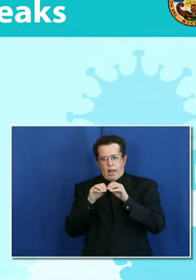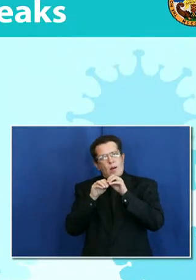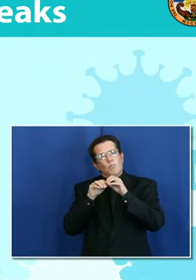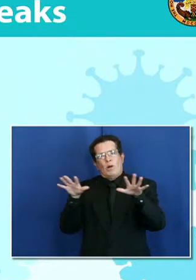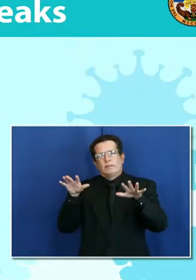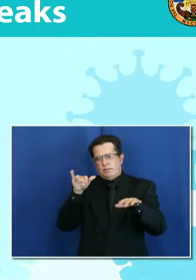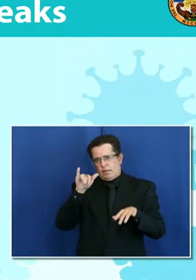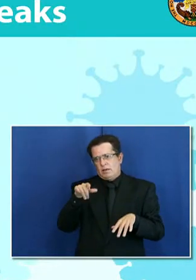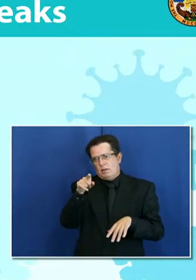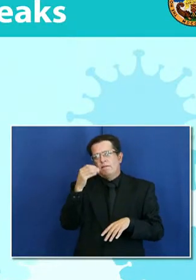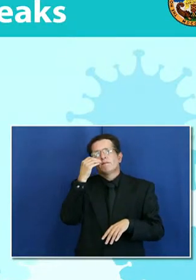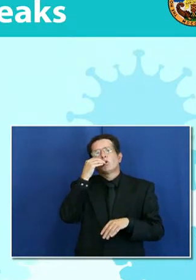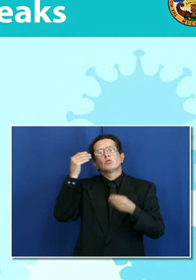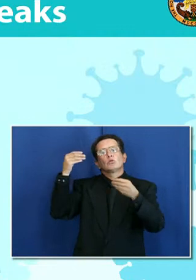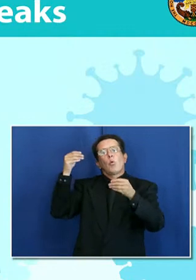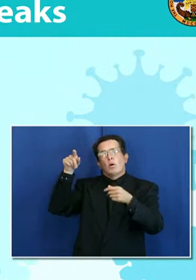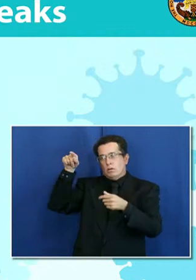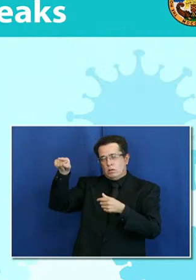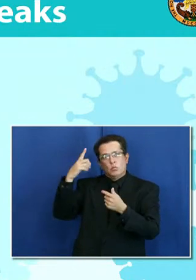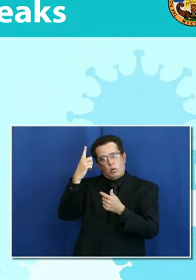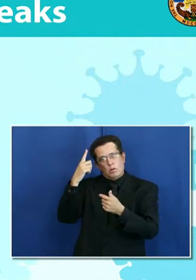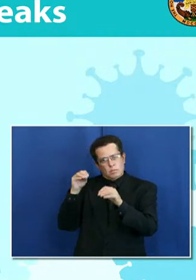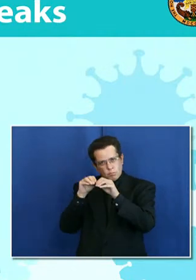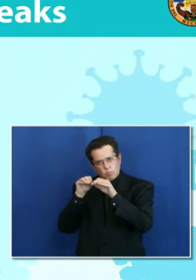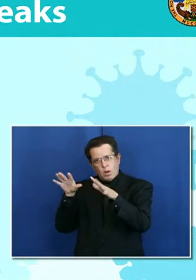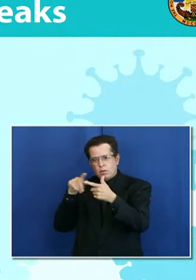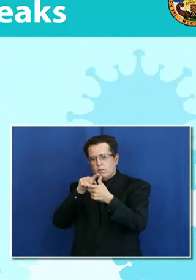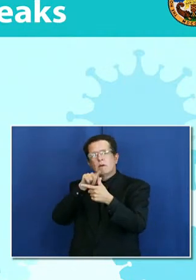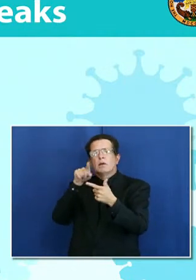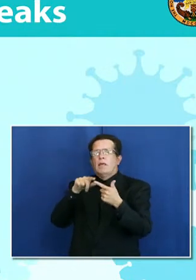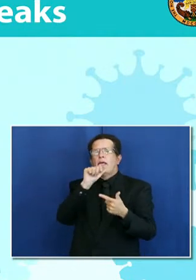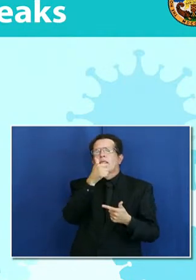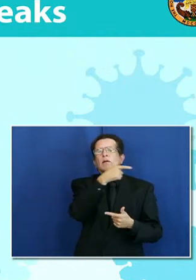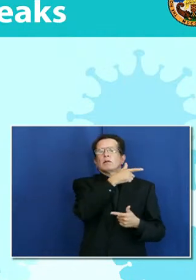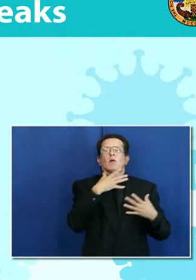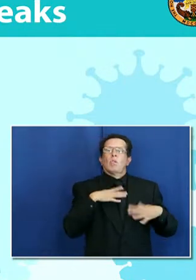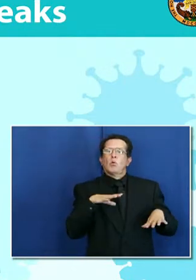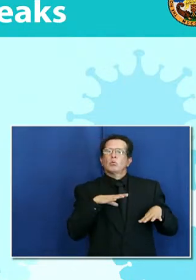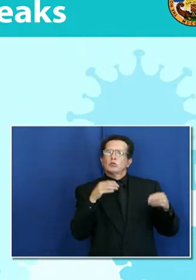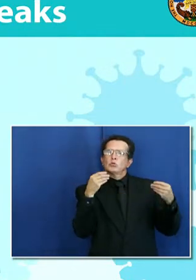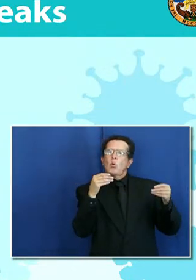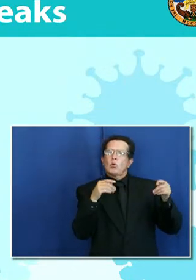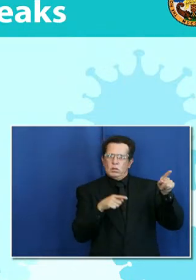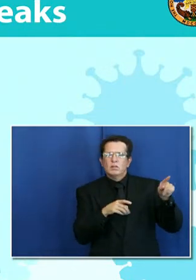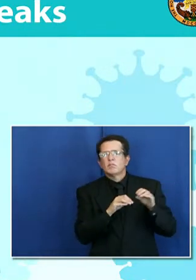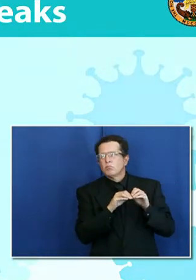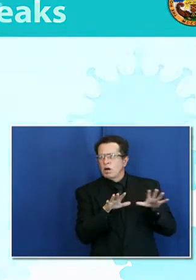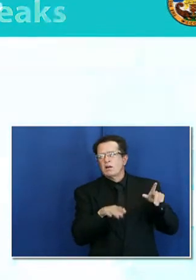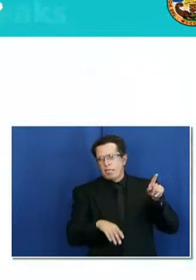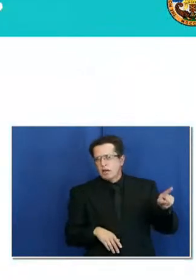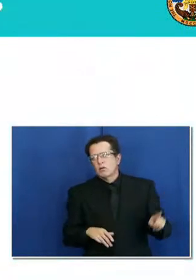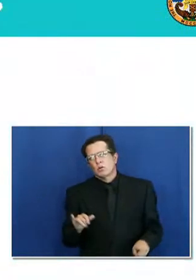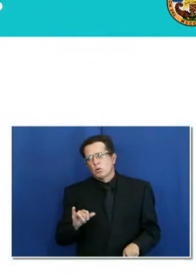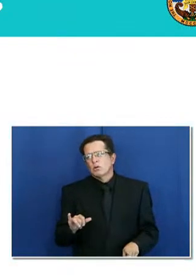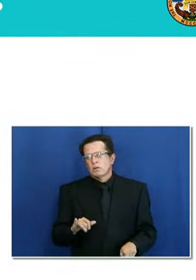reported today, one in a grocery and one in a grocery retail setting. In the next slide,